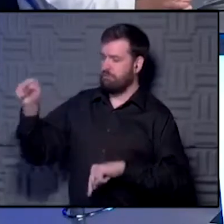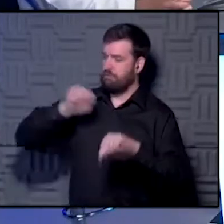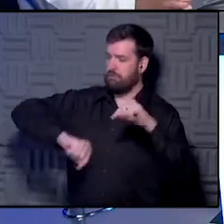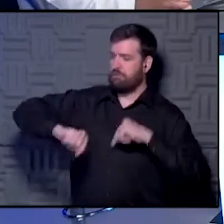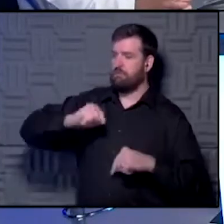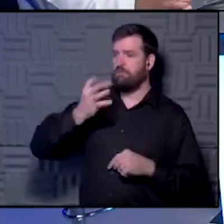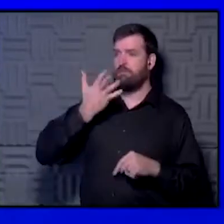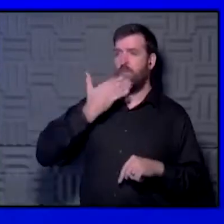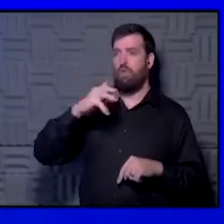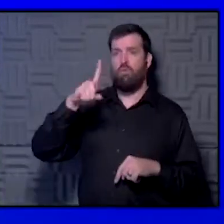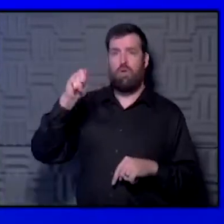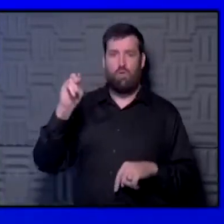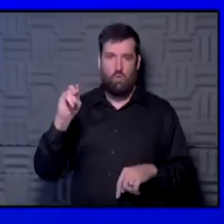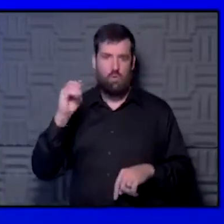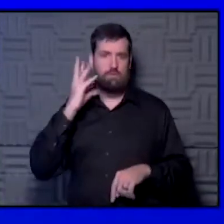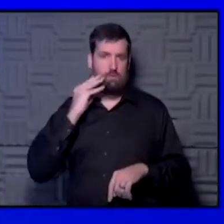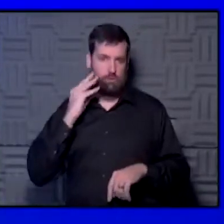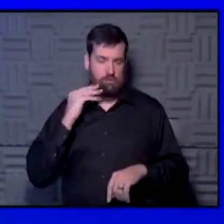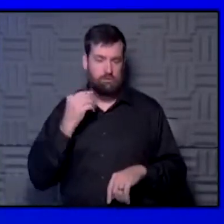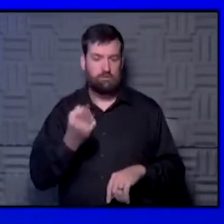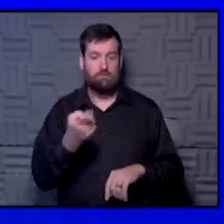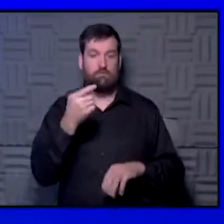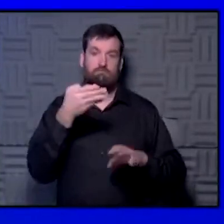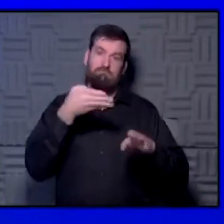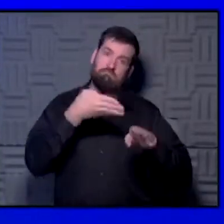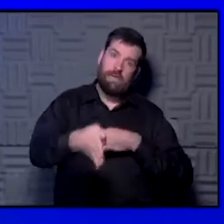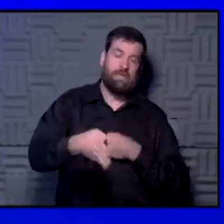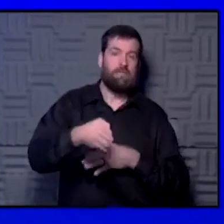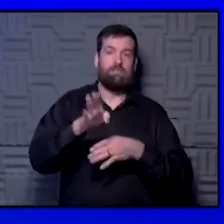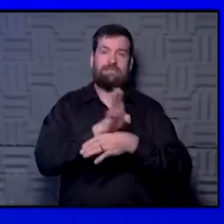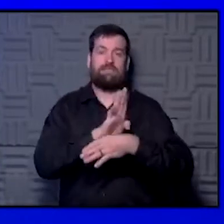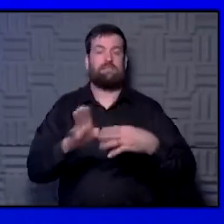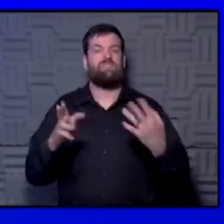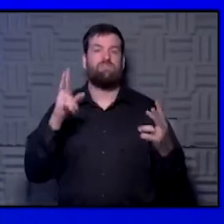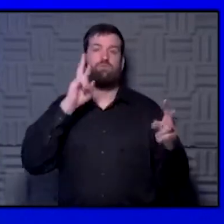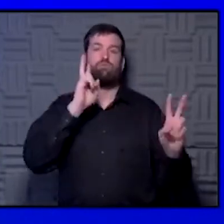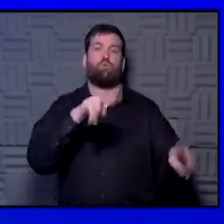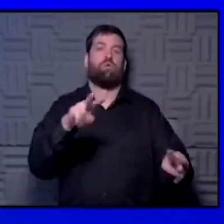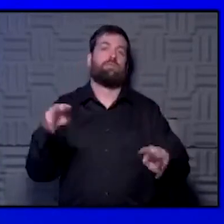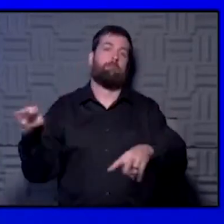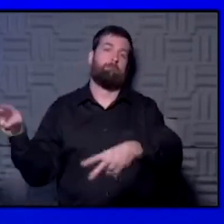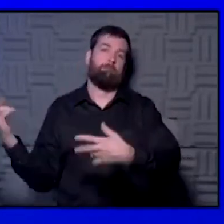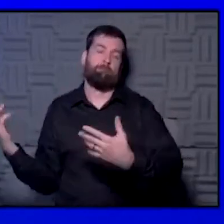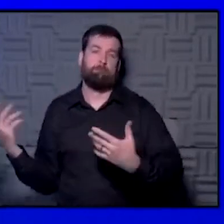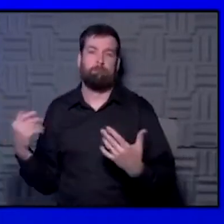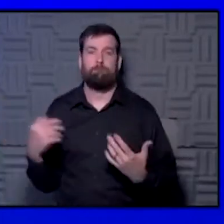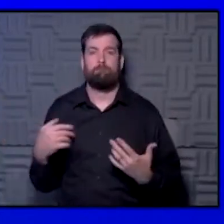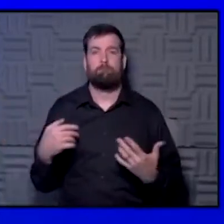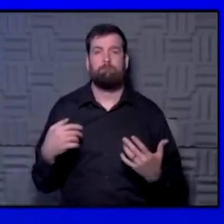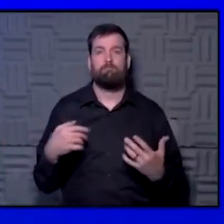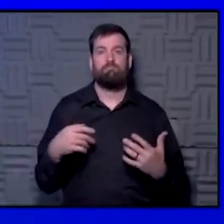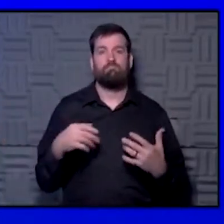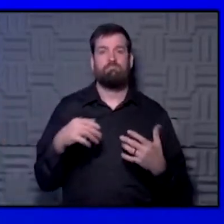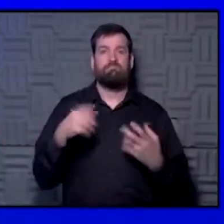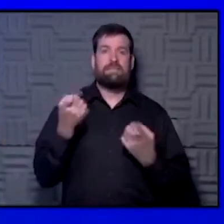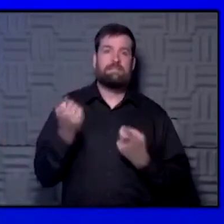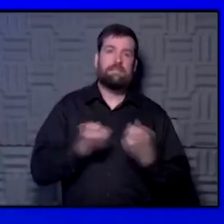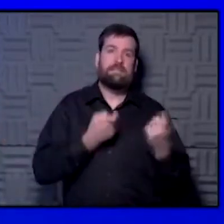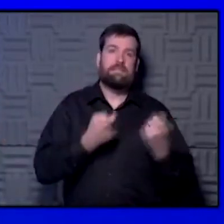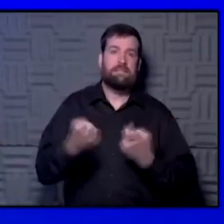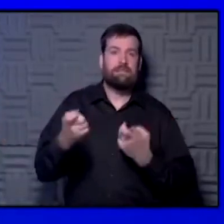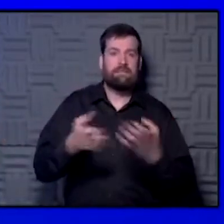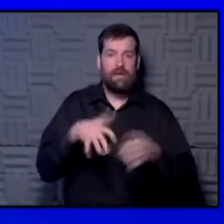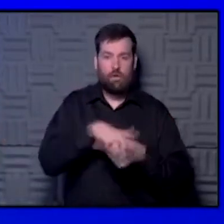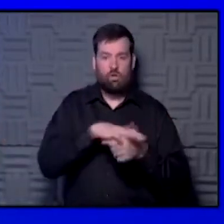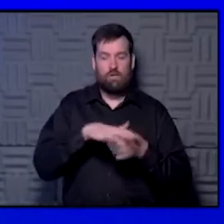Colorado experience. One of their main industries is tourism. So you're looking at those ski areas. They